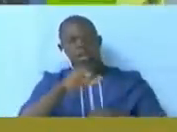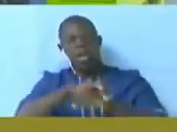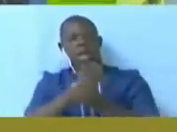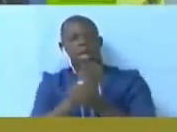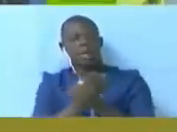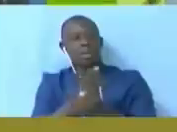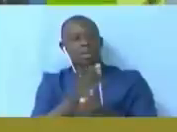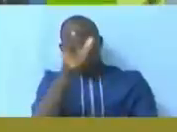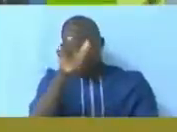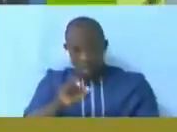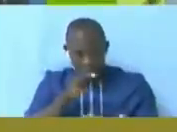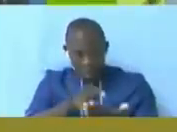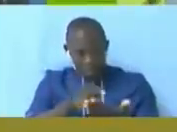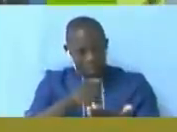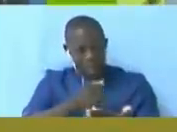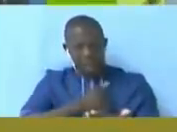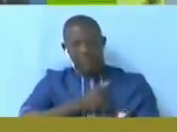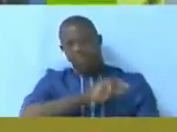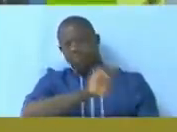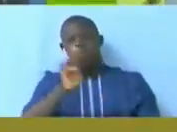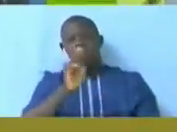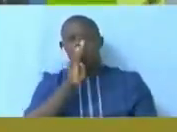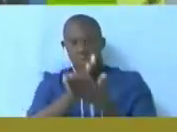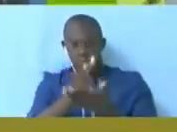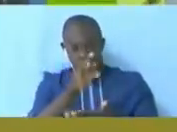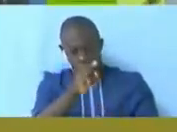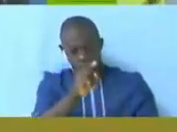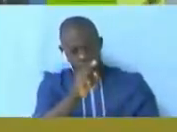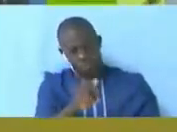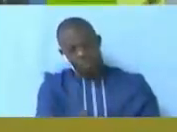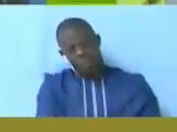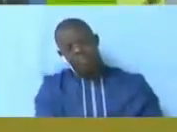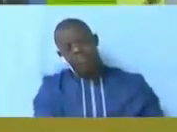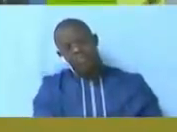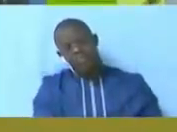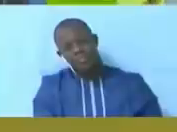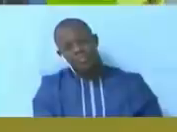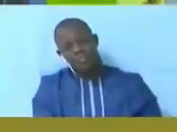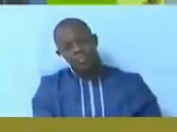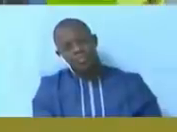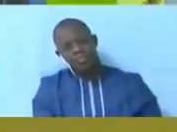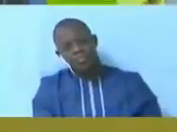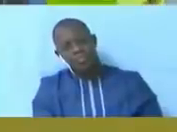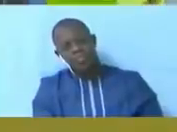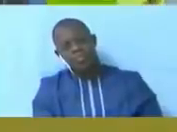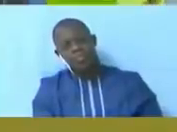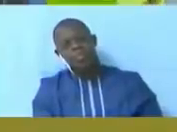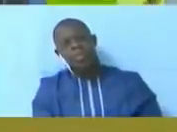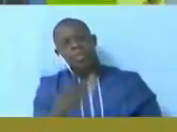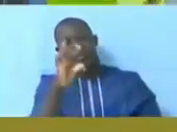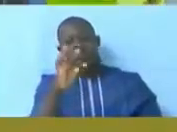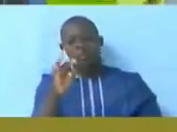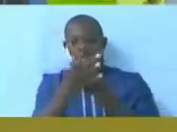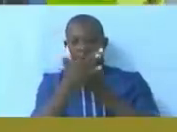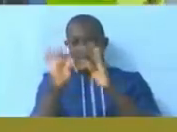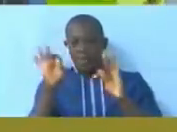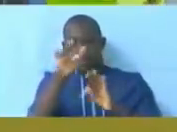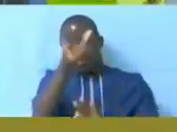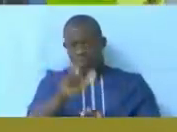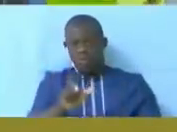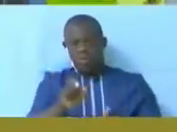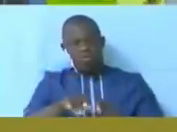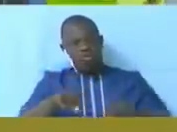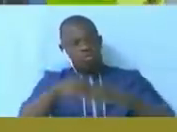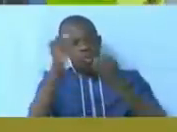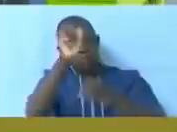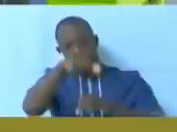But that will not scare him. Bari wotasi landila. I can assure you that. Nzi la manandi wala. And if you release him, Anduniabula, he's going to destroy your